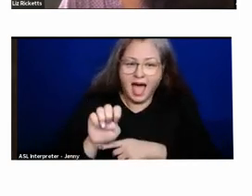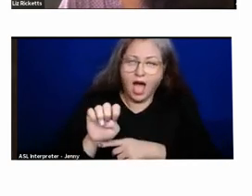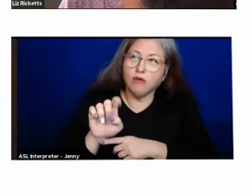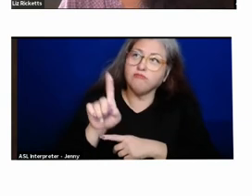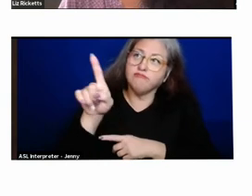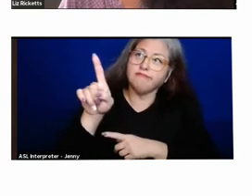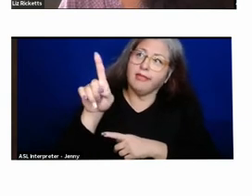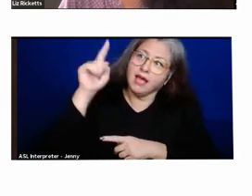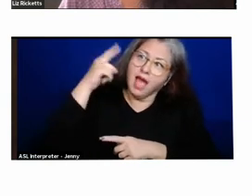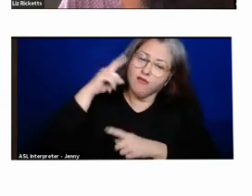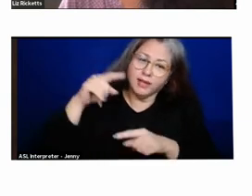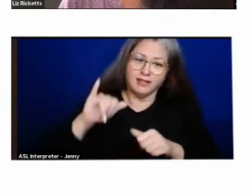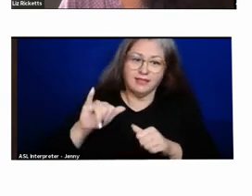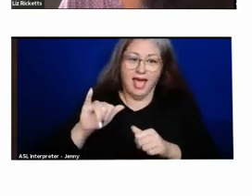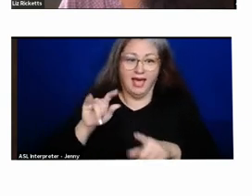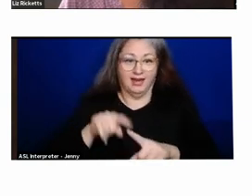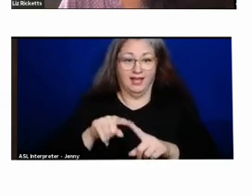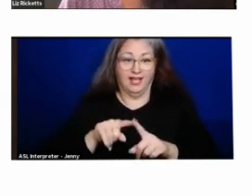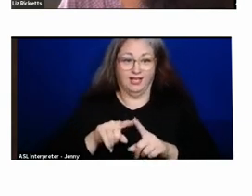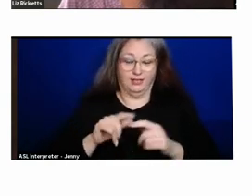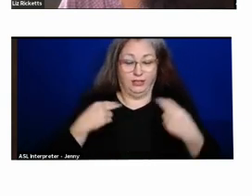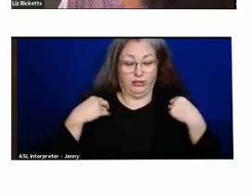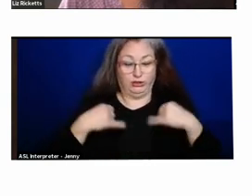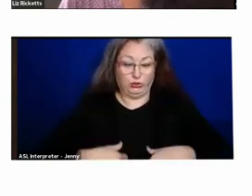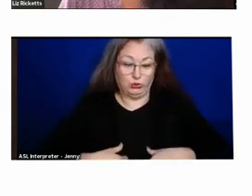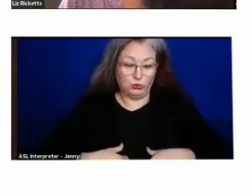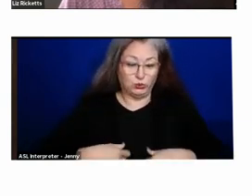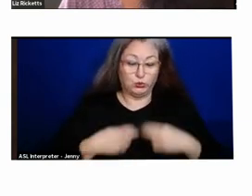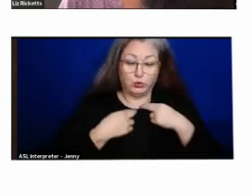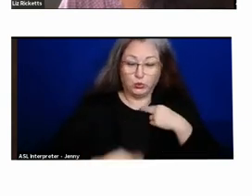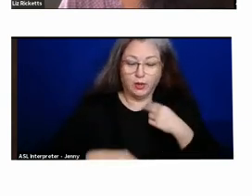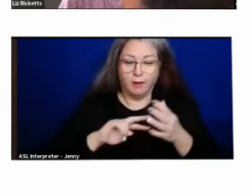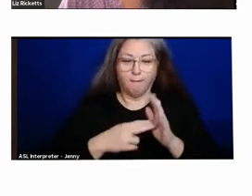suit created the classism and